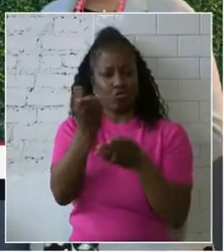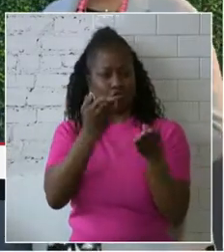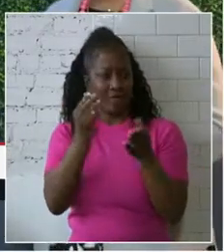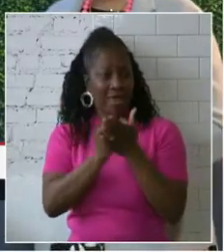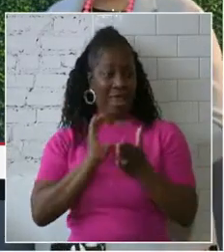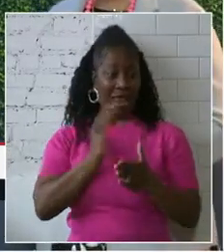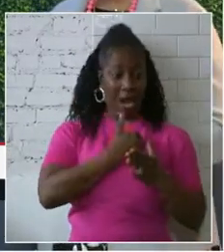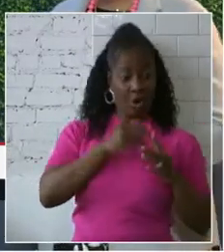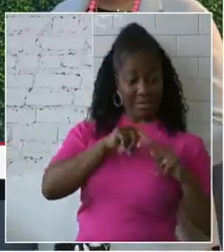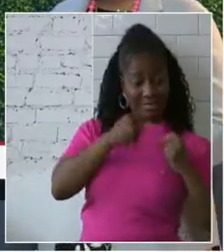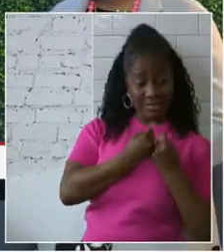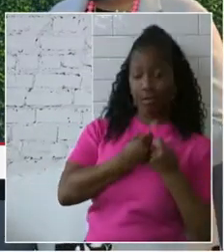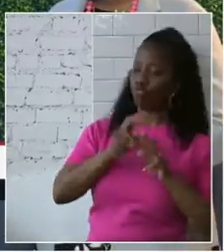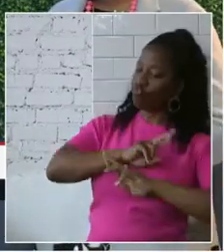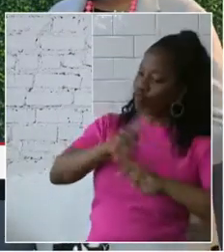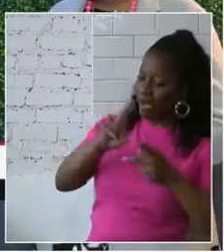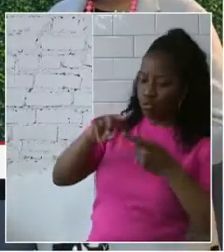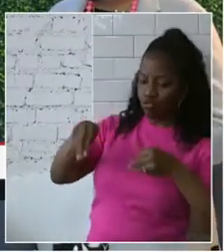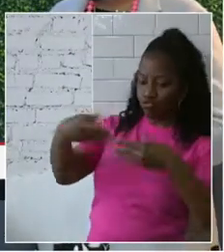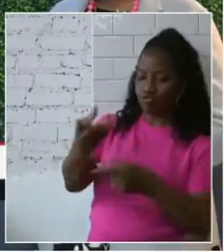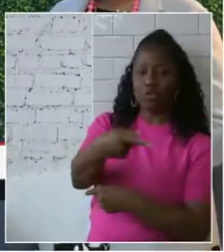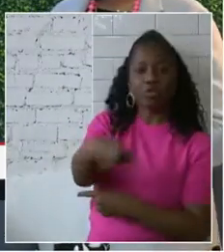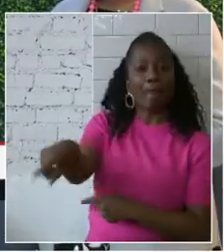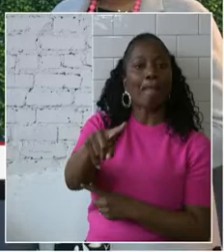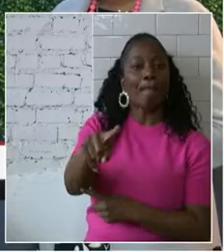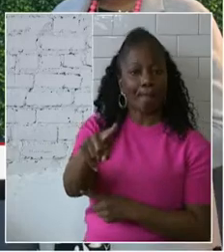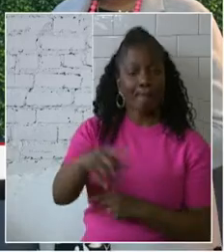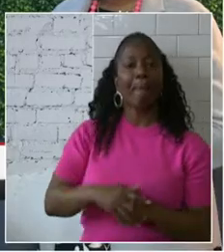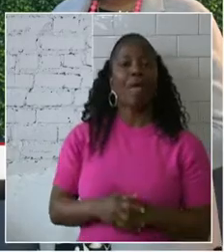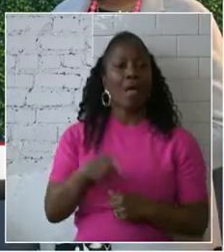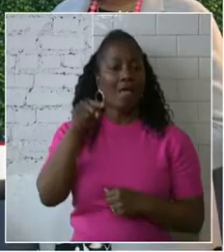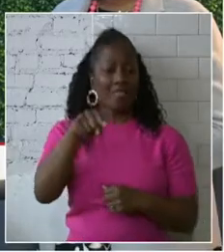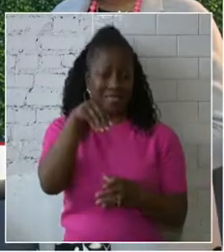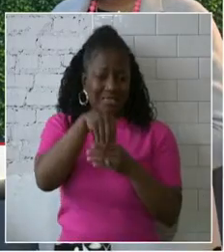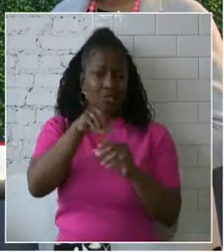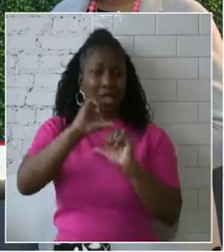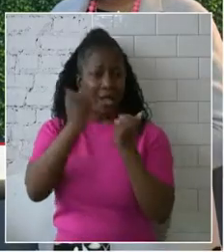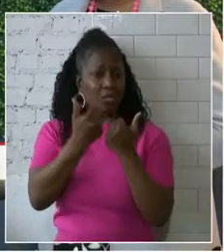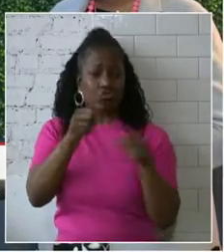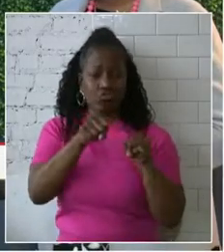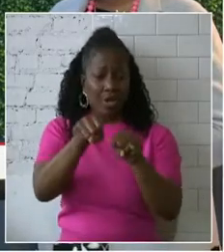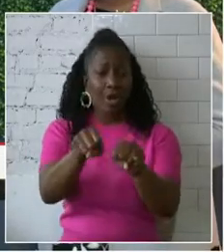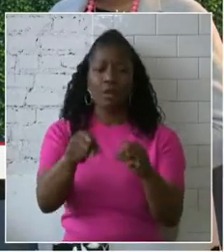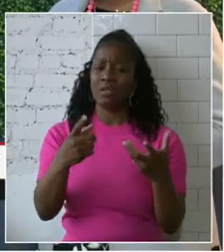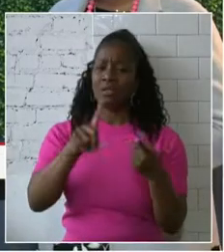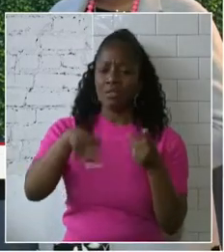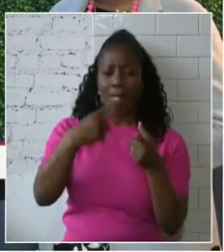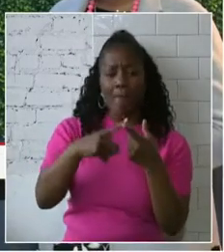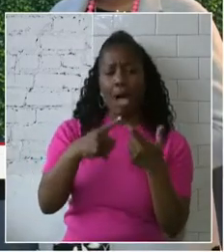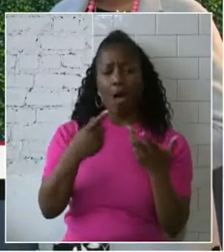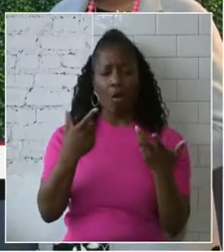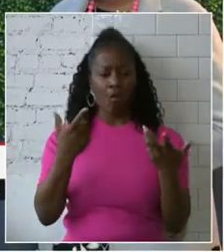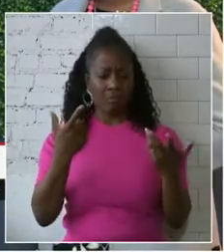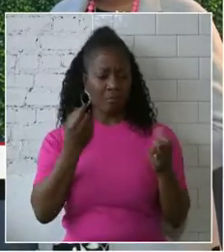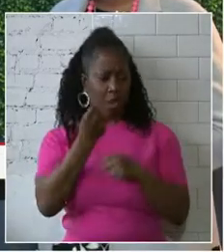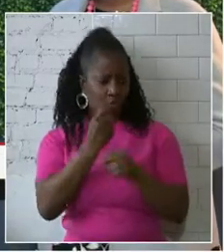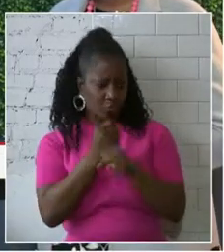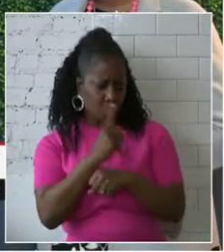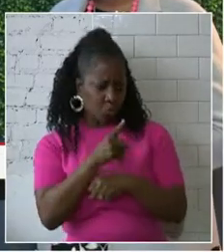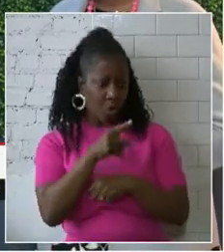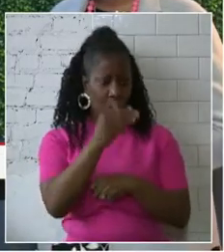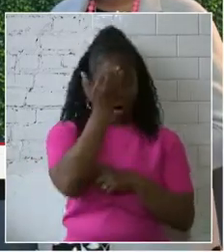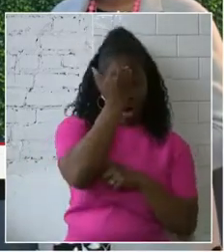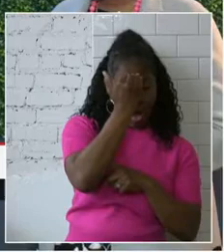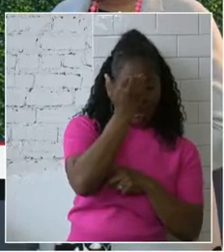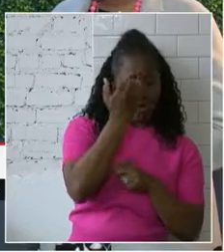interagency team stands ready to deliver. This interagency strategy is all about translating the knowledge into practical